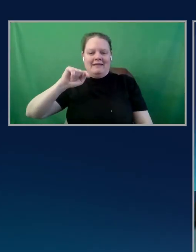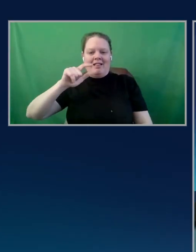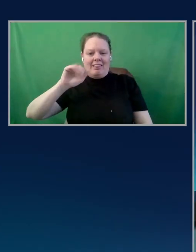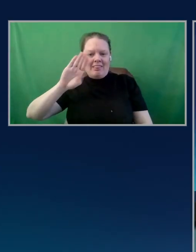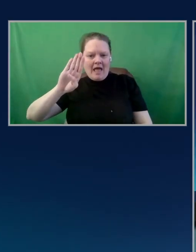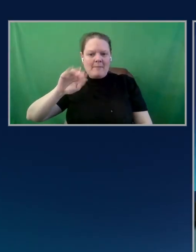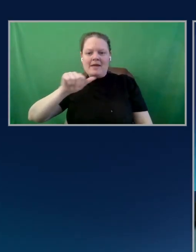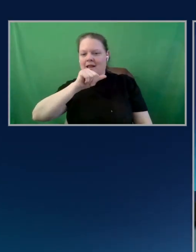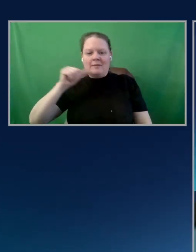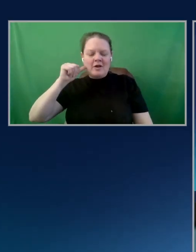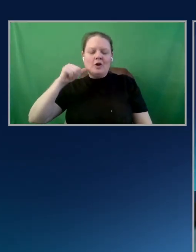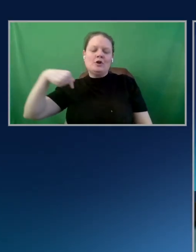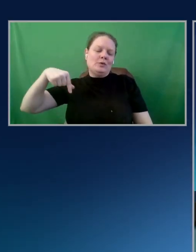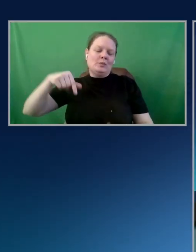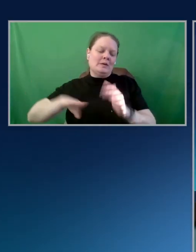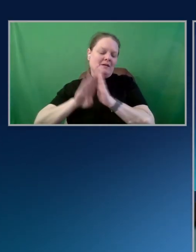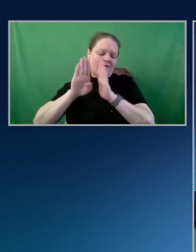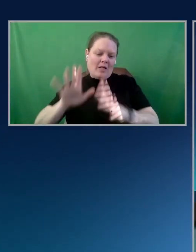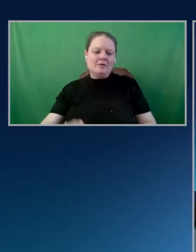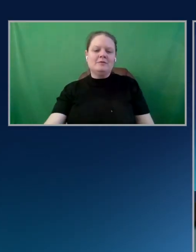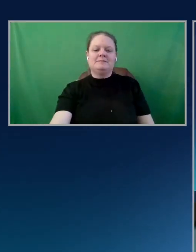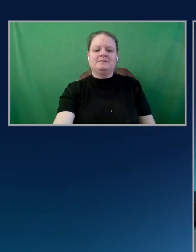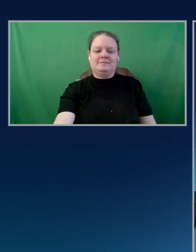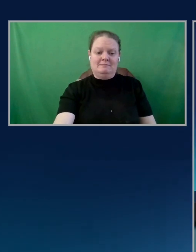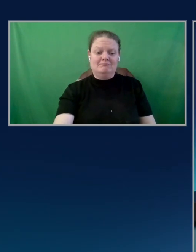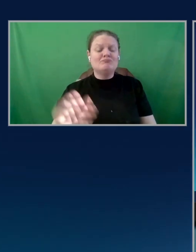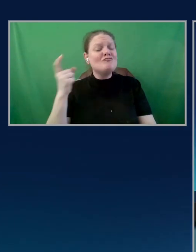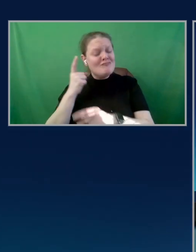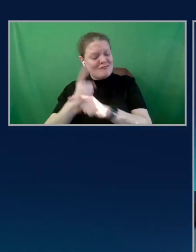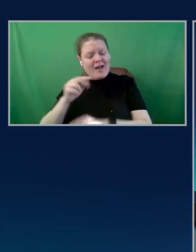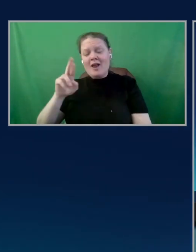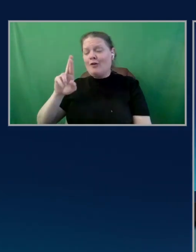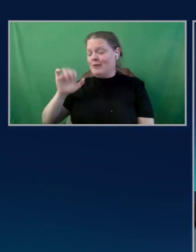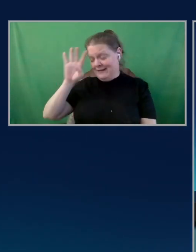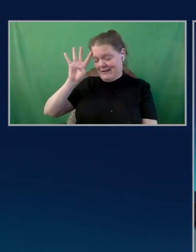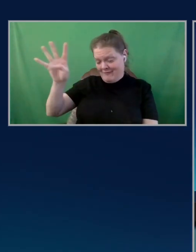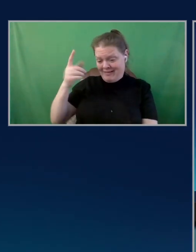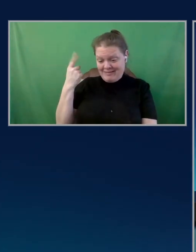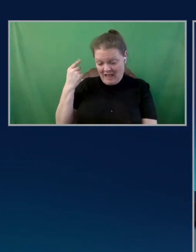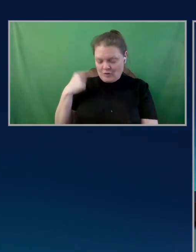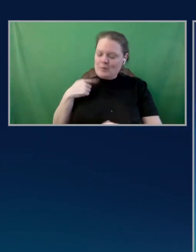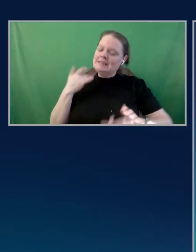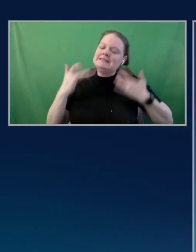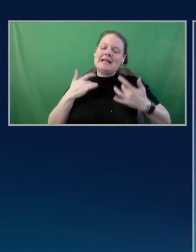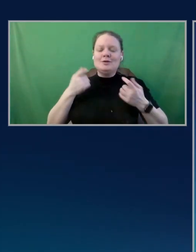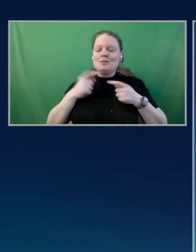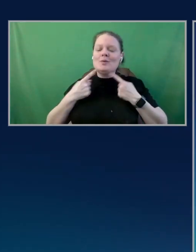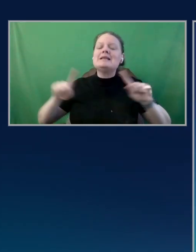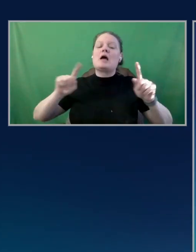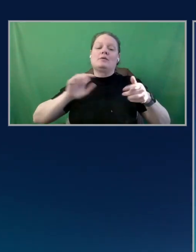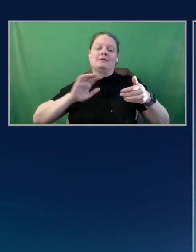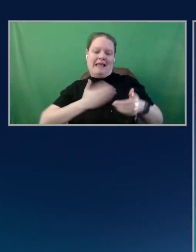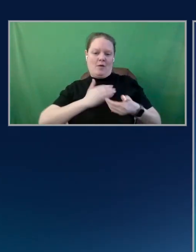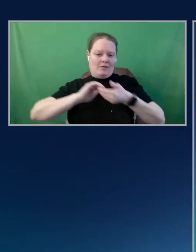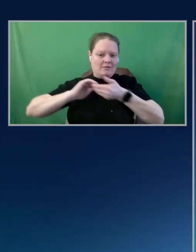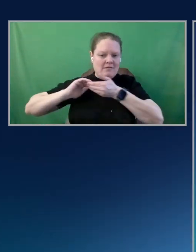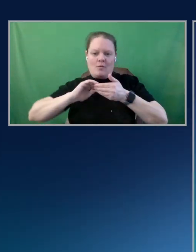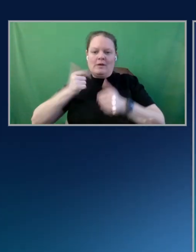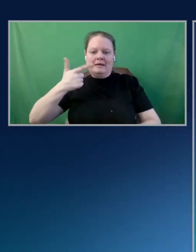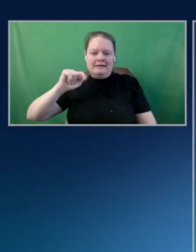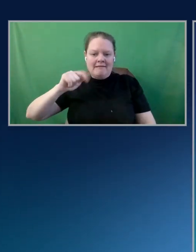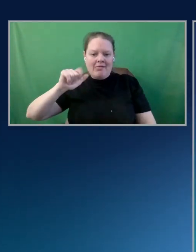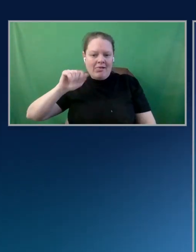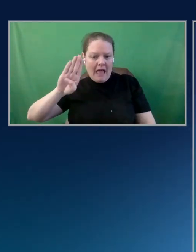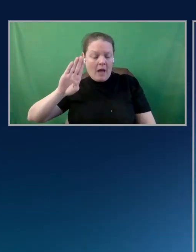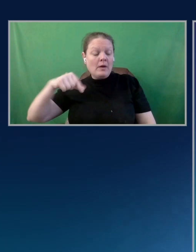So at reInvent last year, we were excited to announce our collaboration with Gitlab with Q Developer, where we